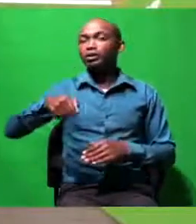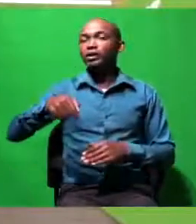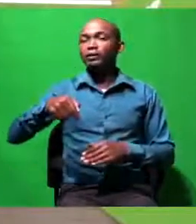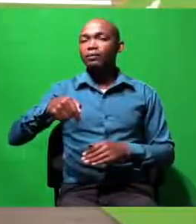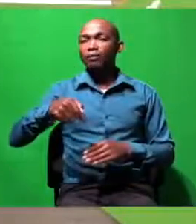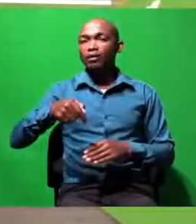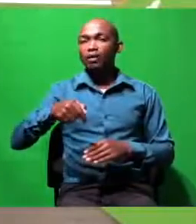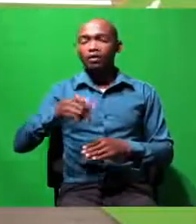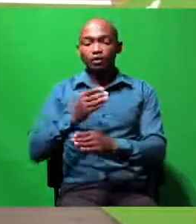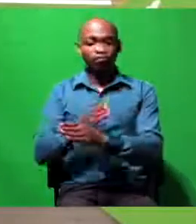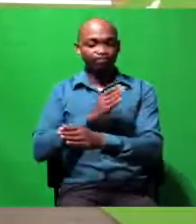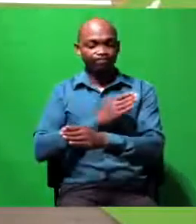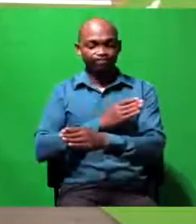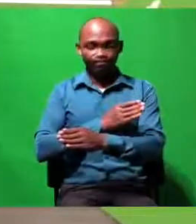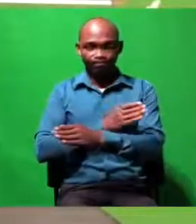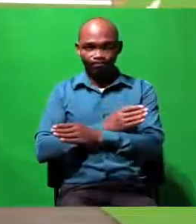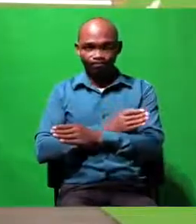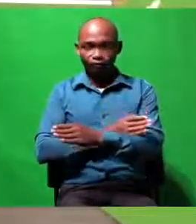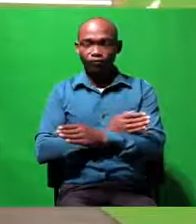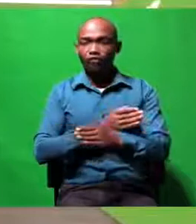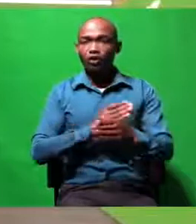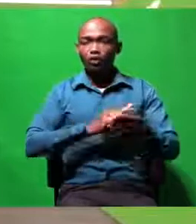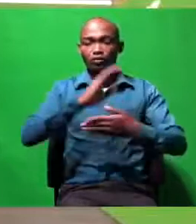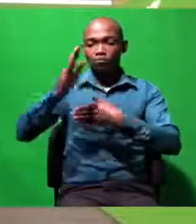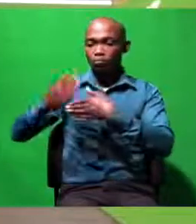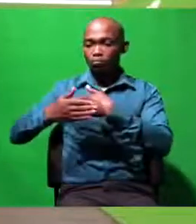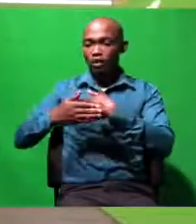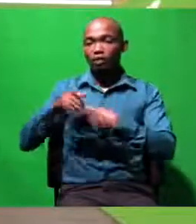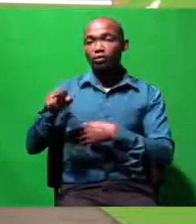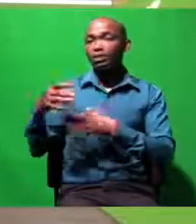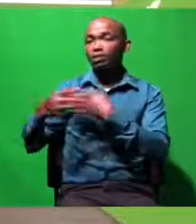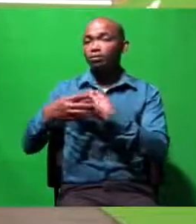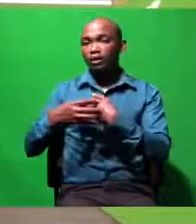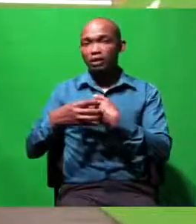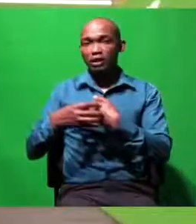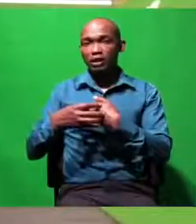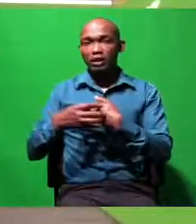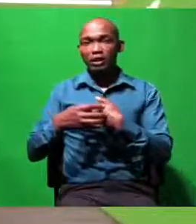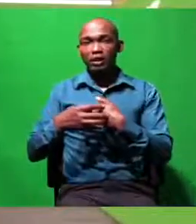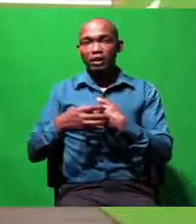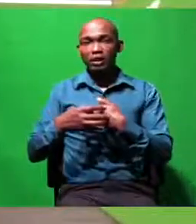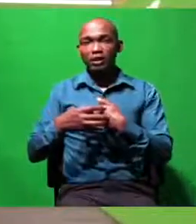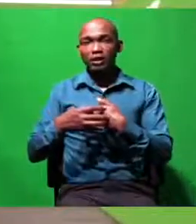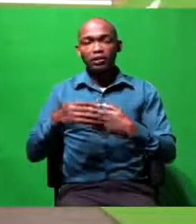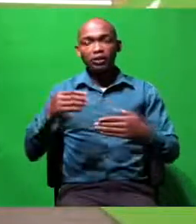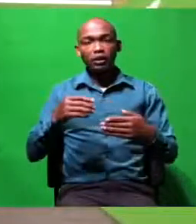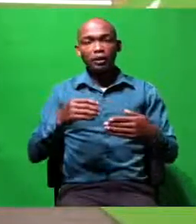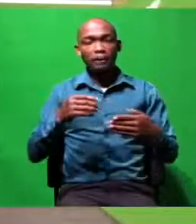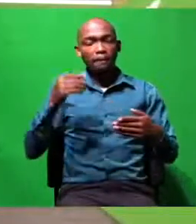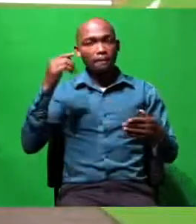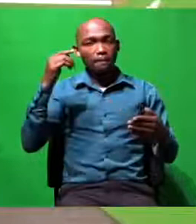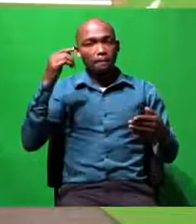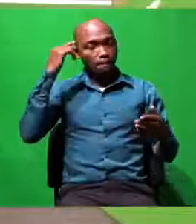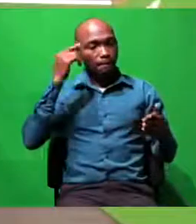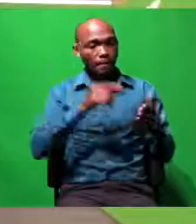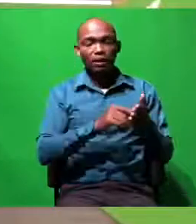on. Before go back to this picture, let us go on to our main topics. Main topics is the